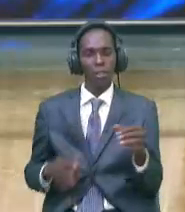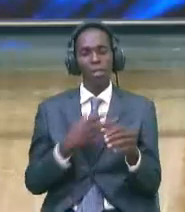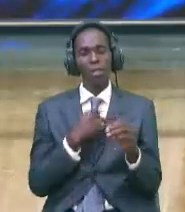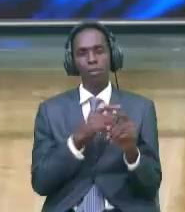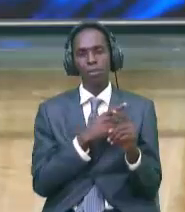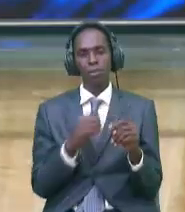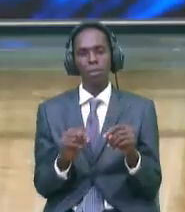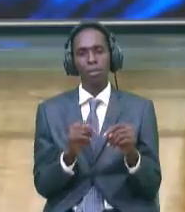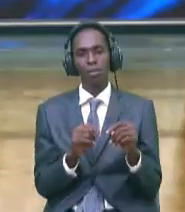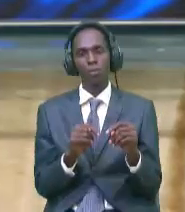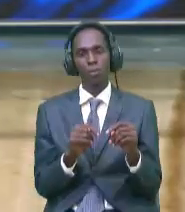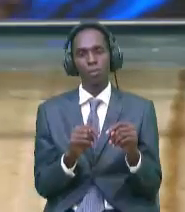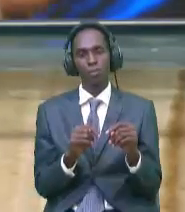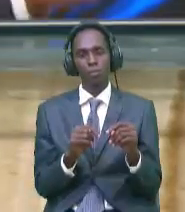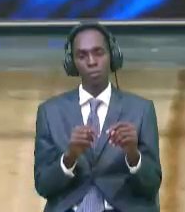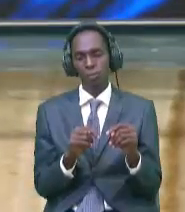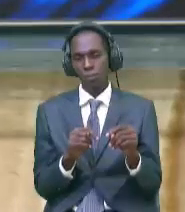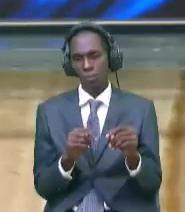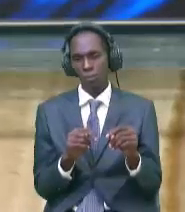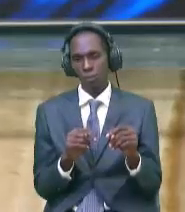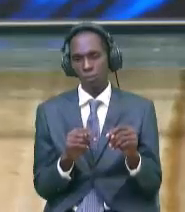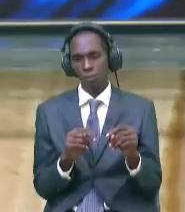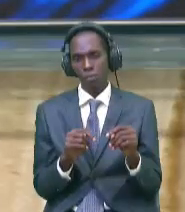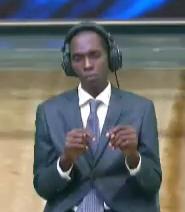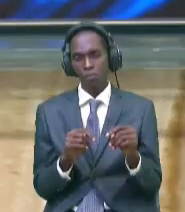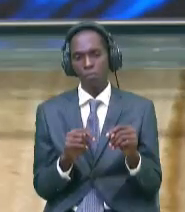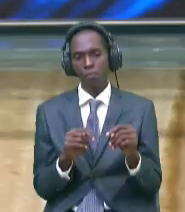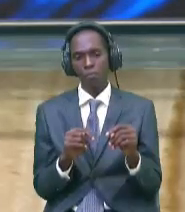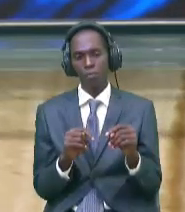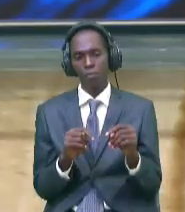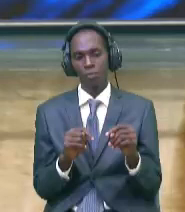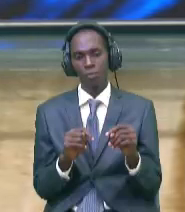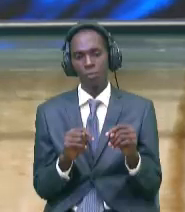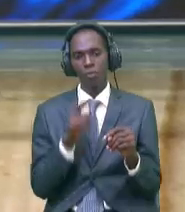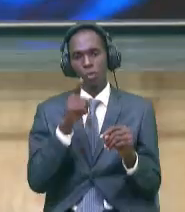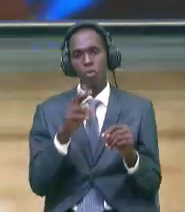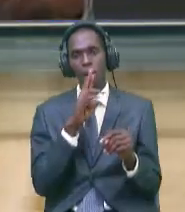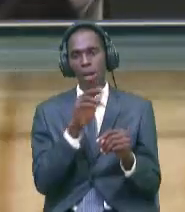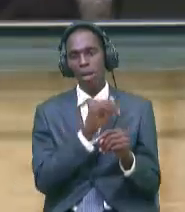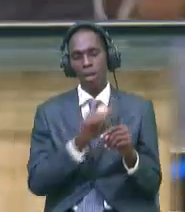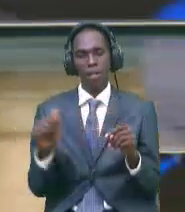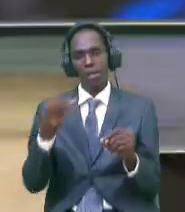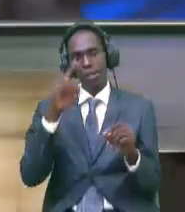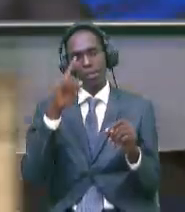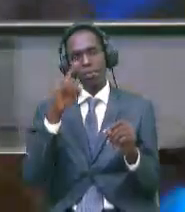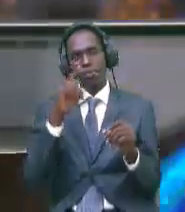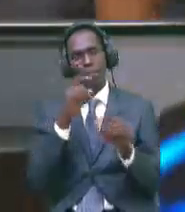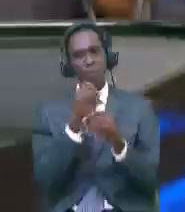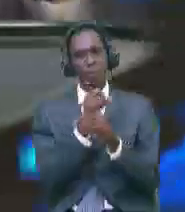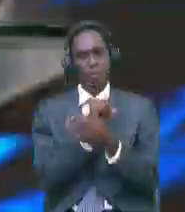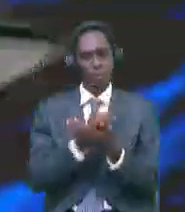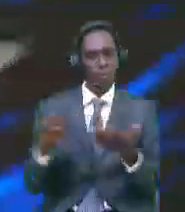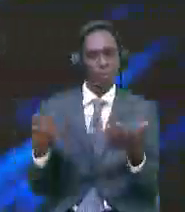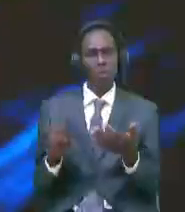ye have to all the saints. You are a saint and they are saints, and